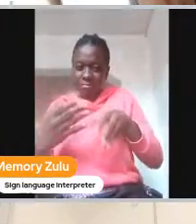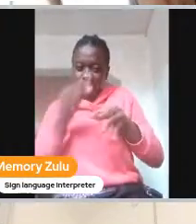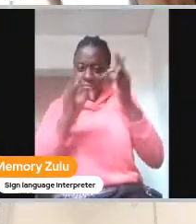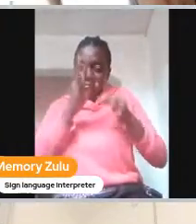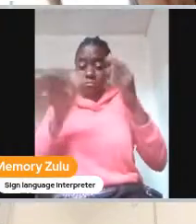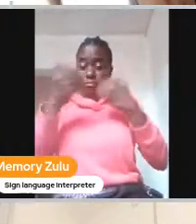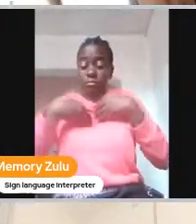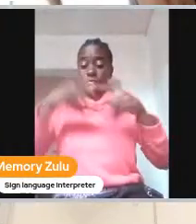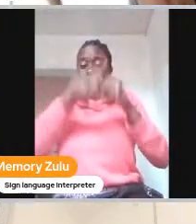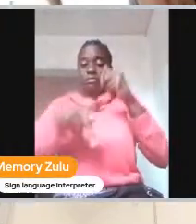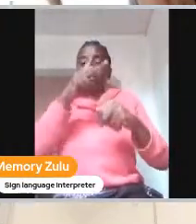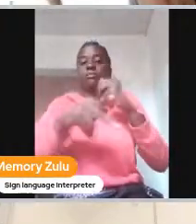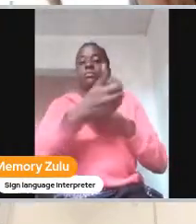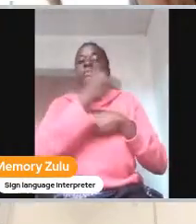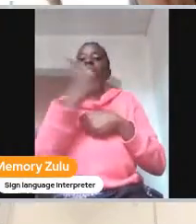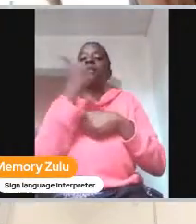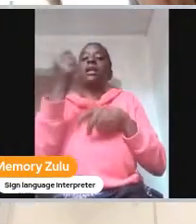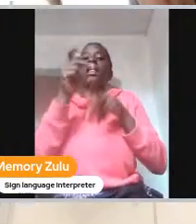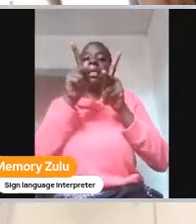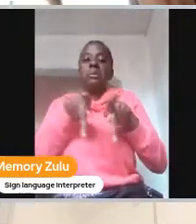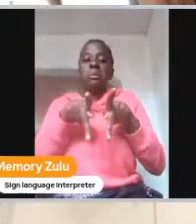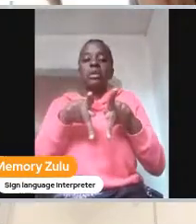think a chunk would differentiate the two.